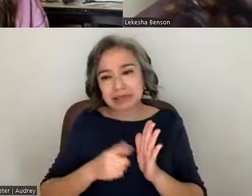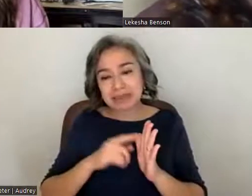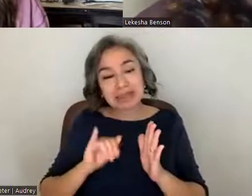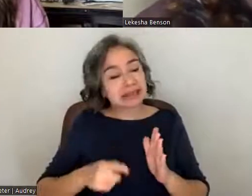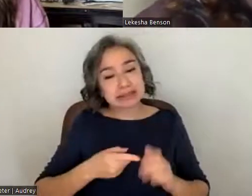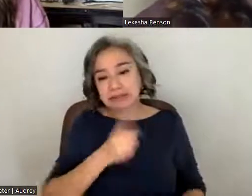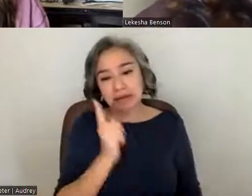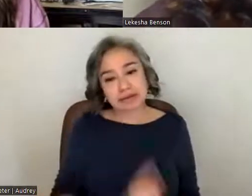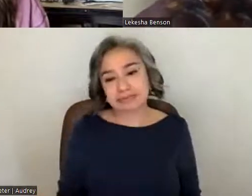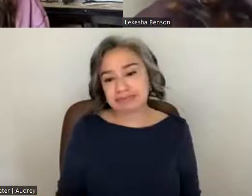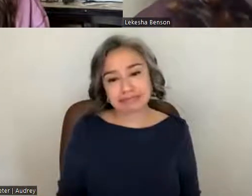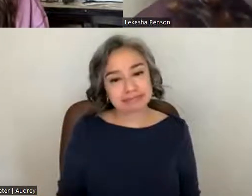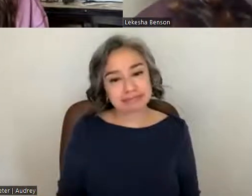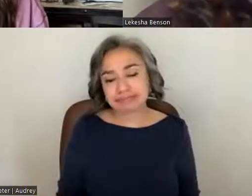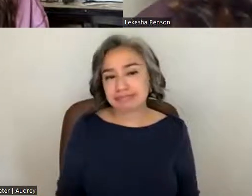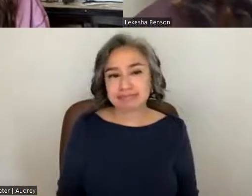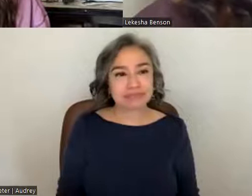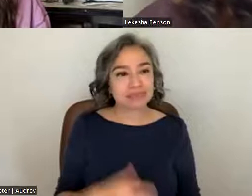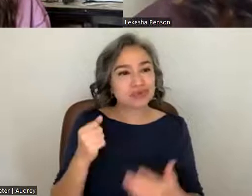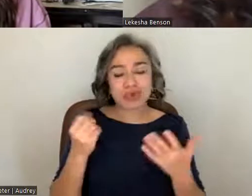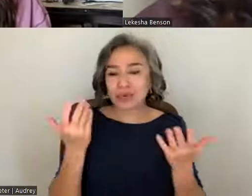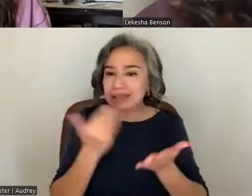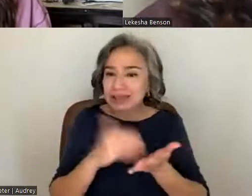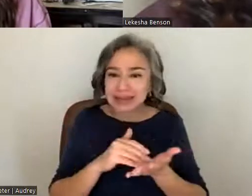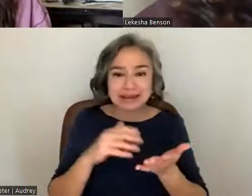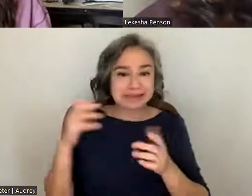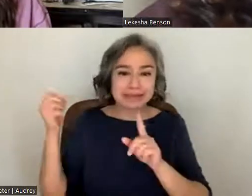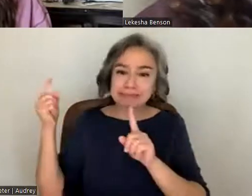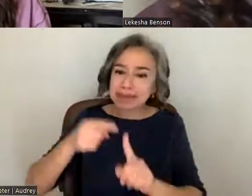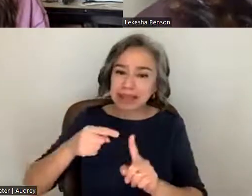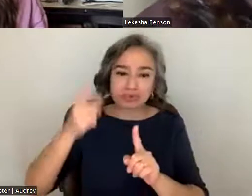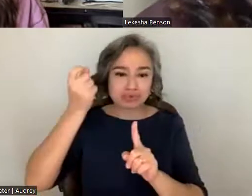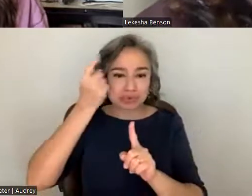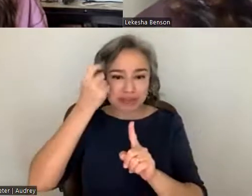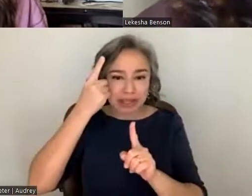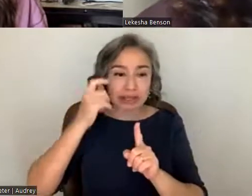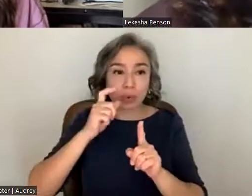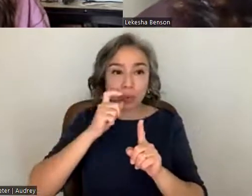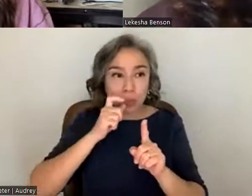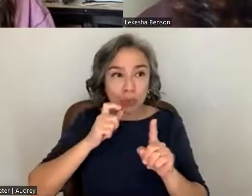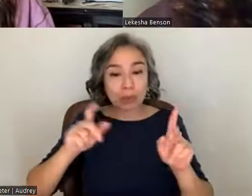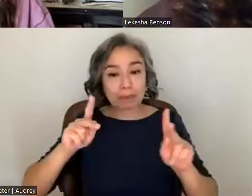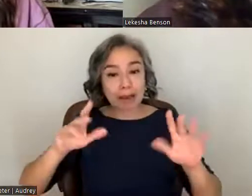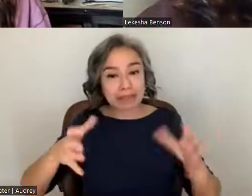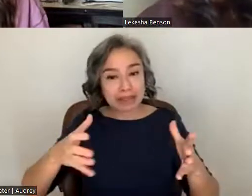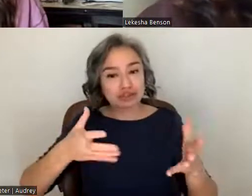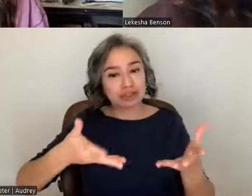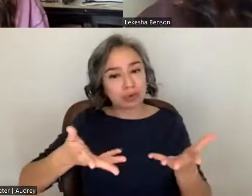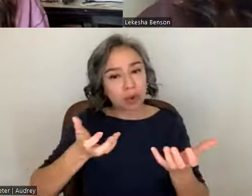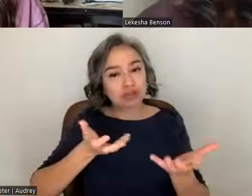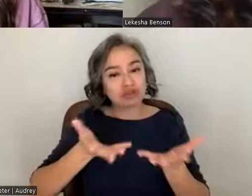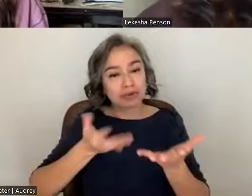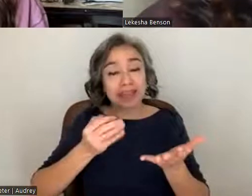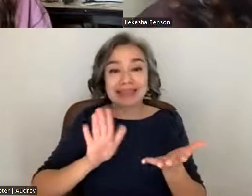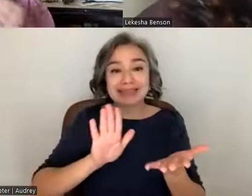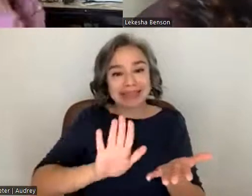And so I guess understanding, again, it's back to the understanding the population that you're trying to serve and their needs. Why don't we